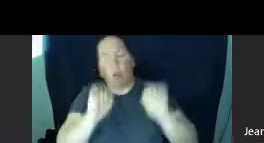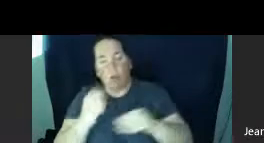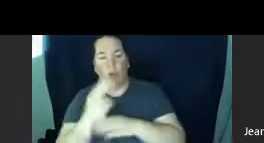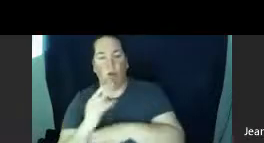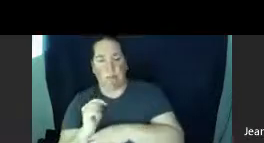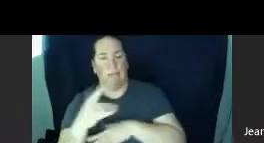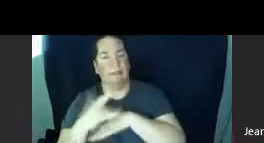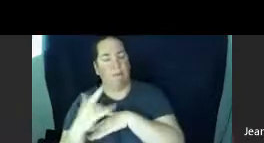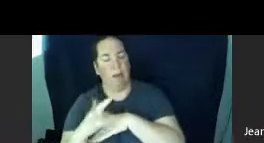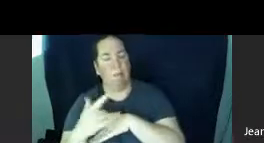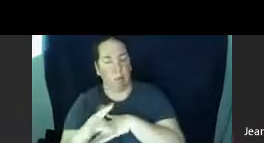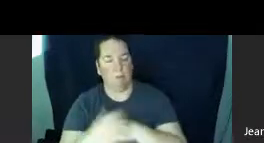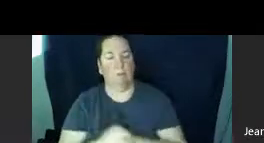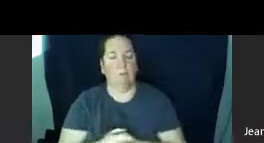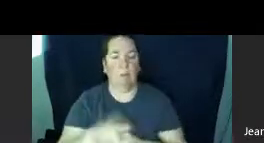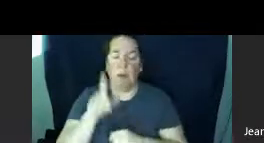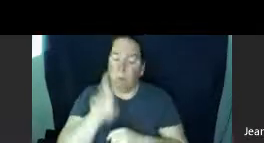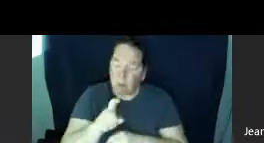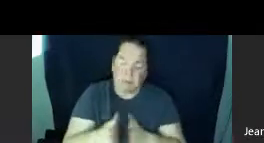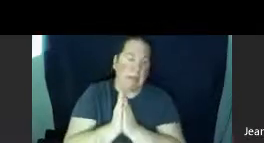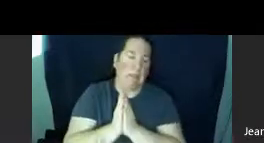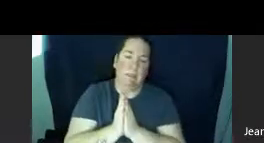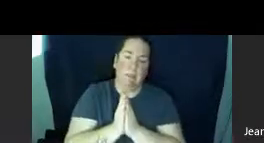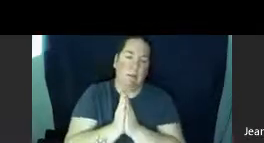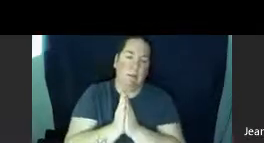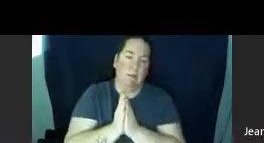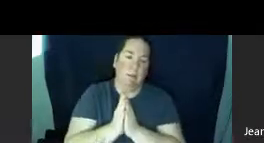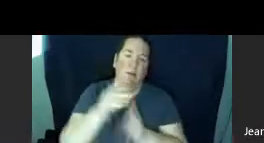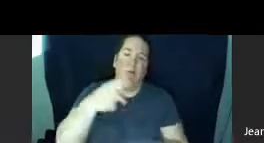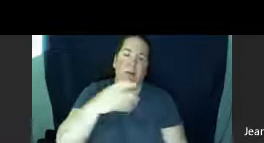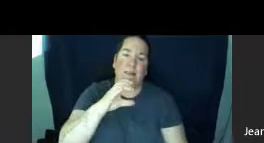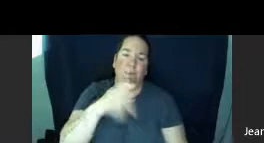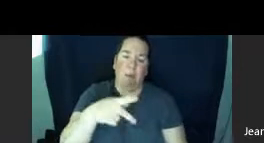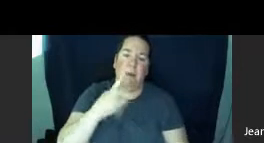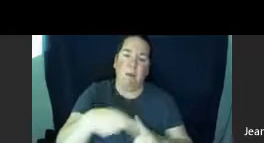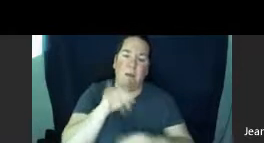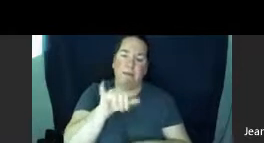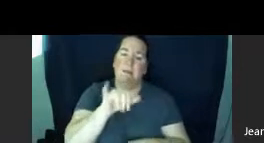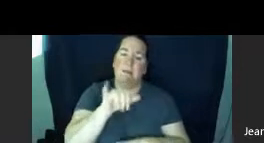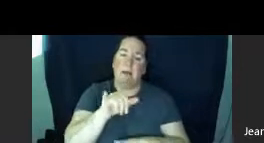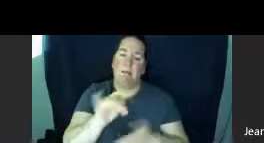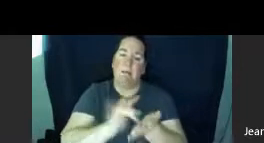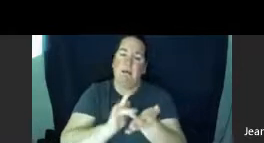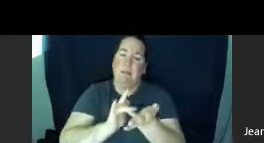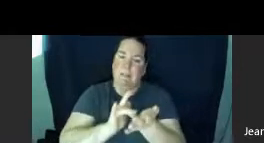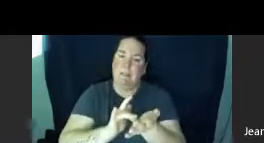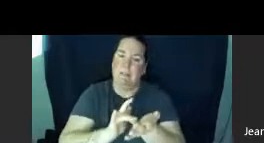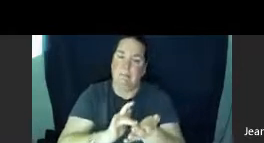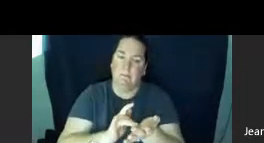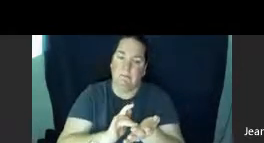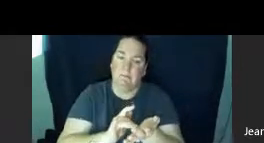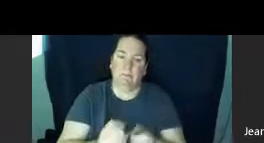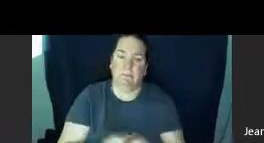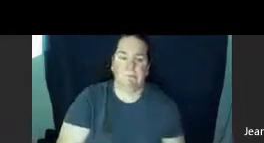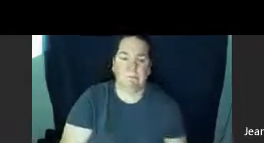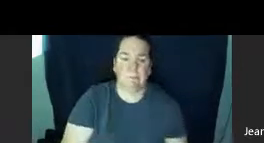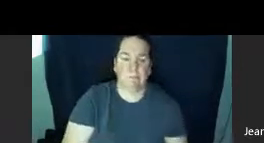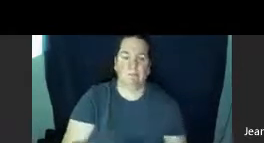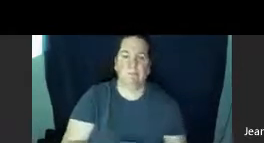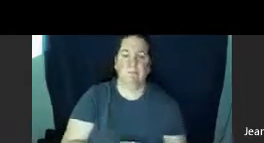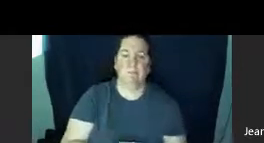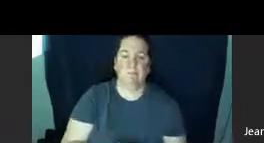another situation where you'd want to ask your provider about this drug. And in fact, they would be the one to tell you